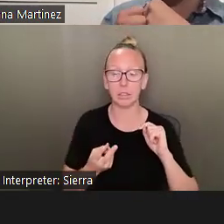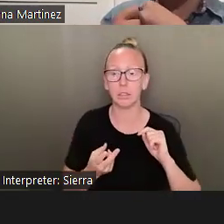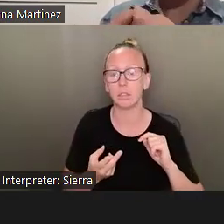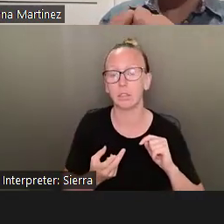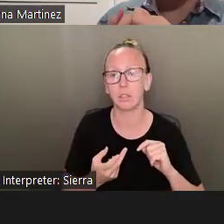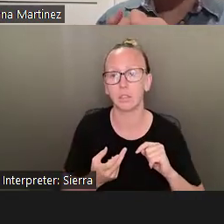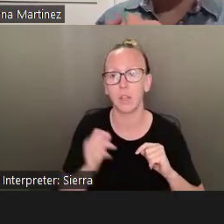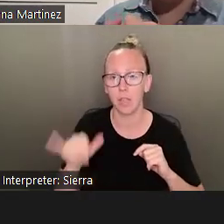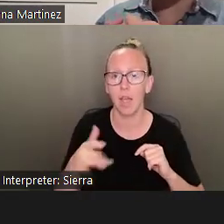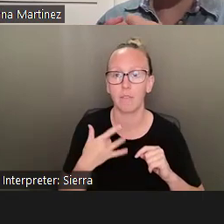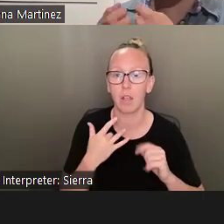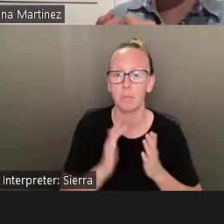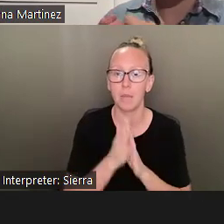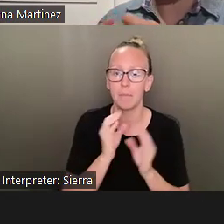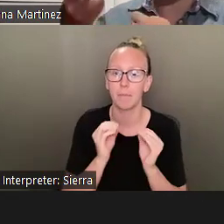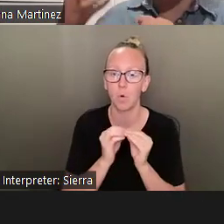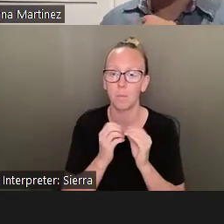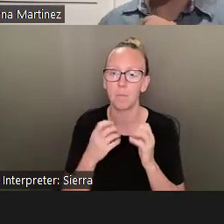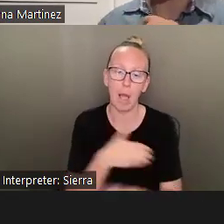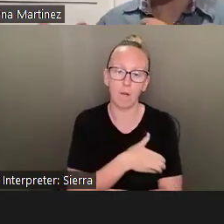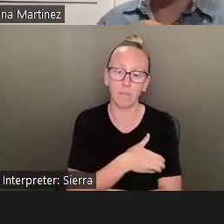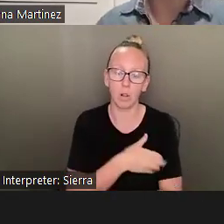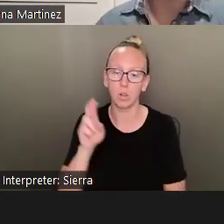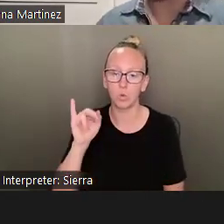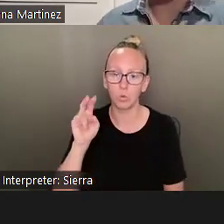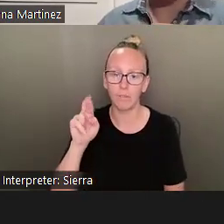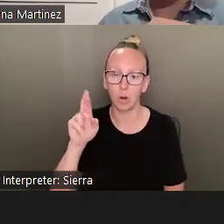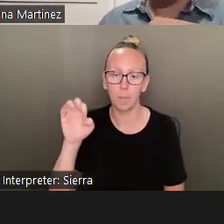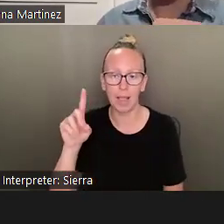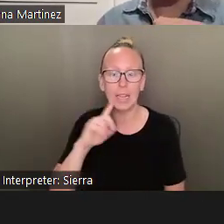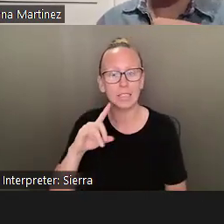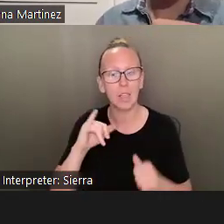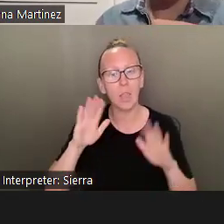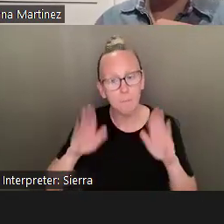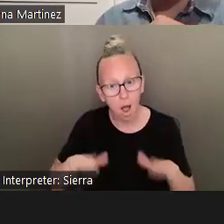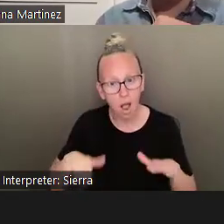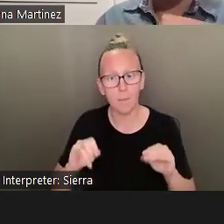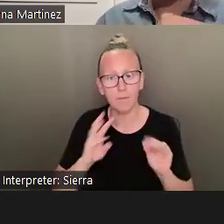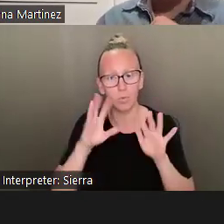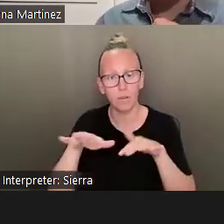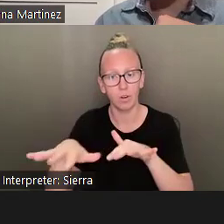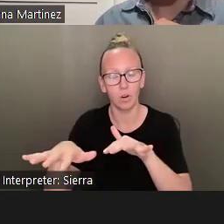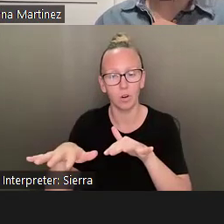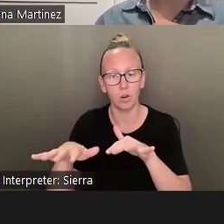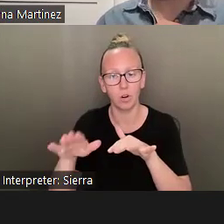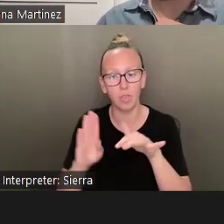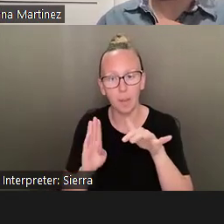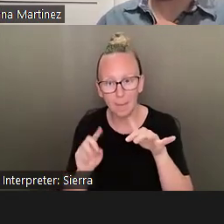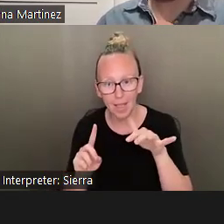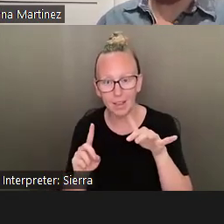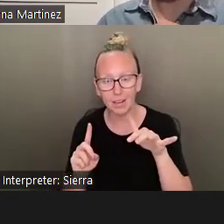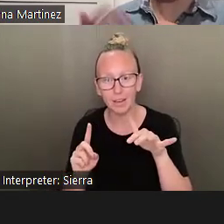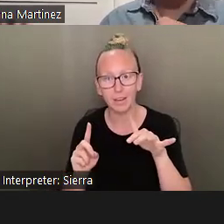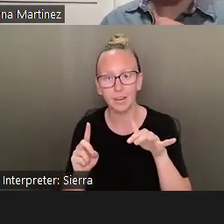that became very powerful. And a riverbed as being the underbelly, the bottom of the river, right? And the bed